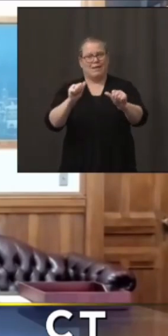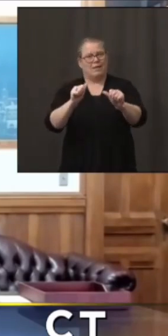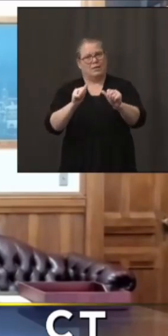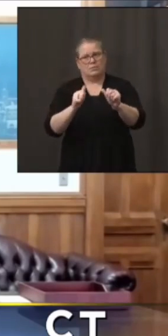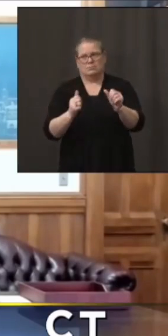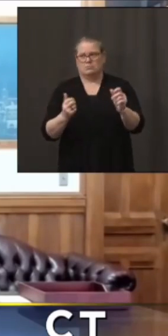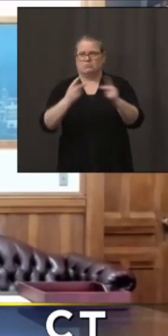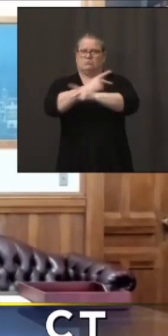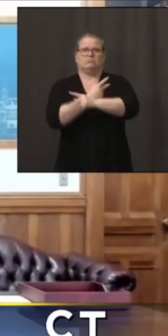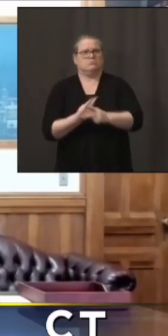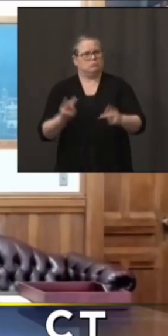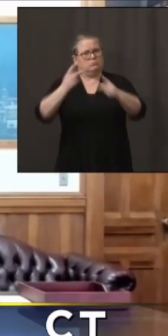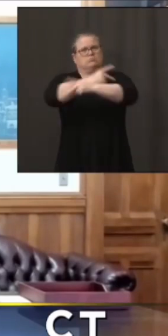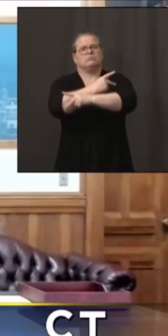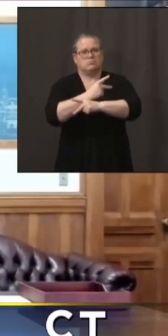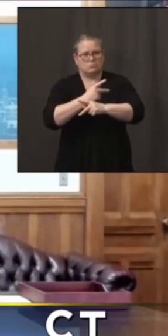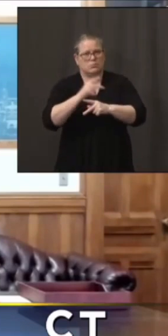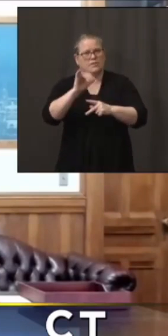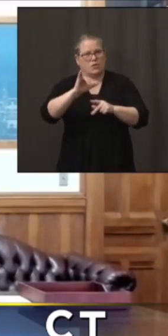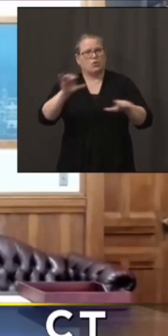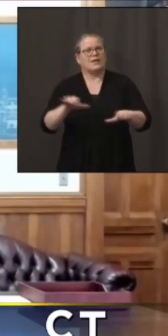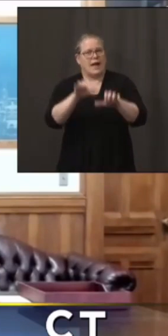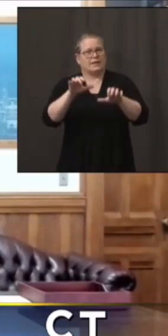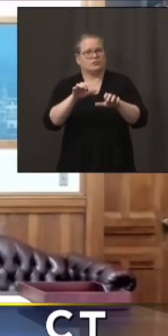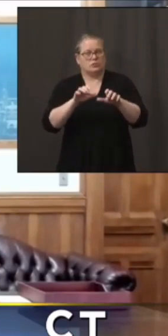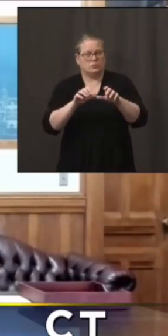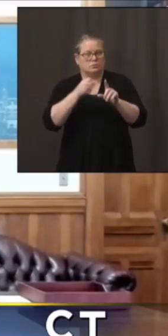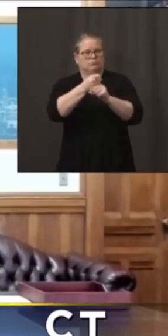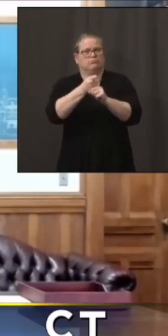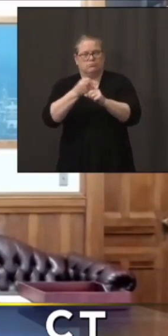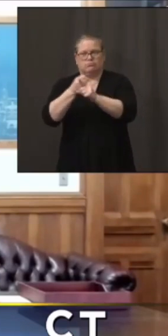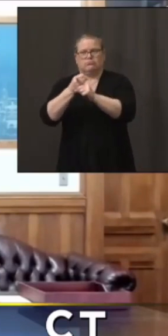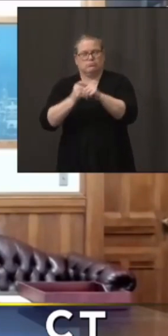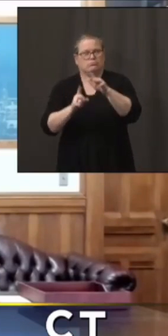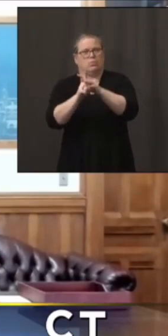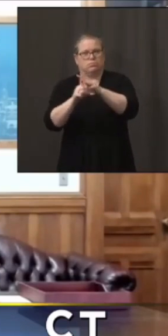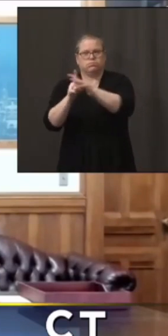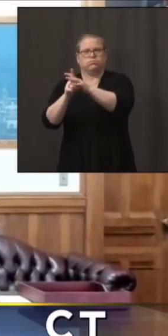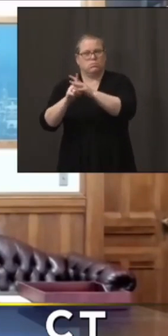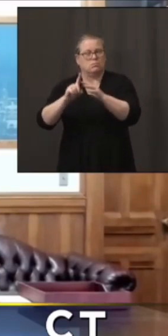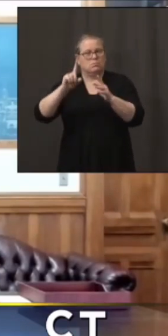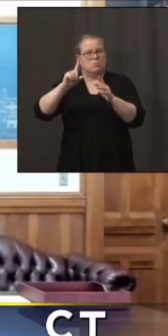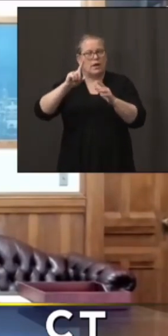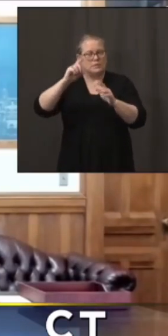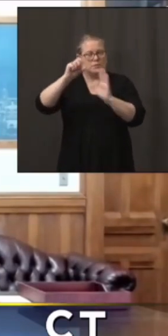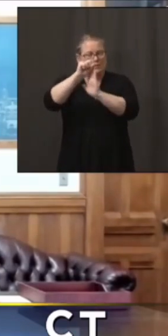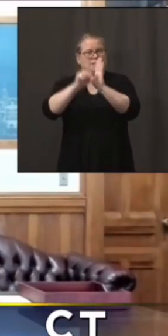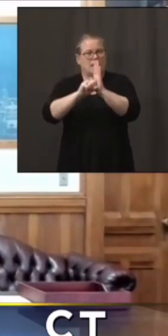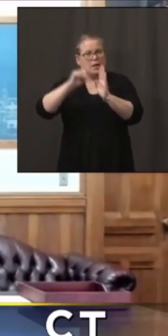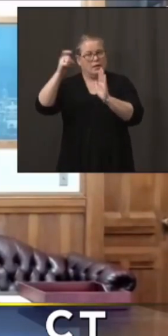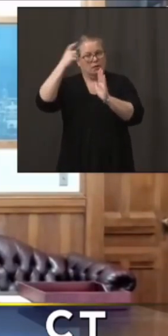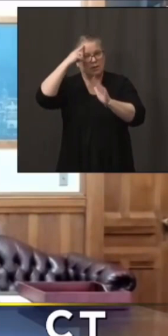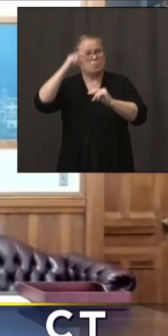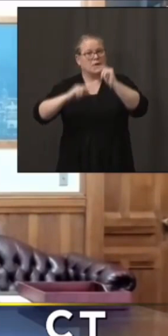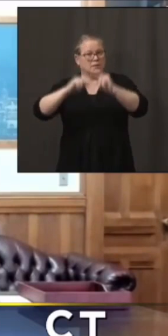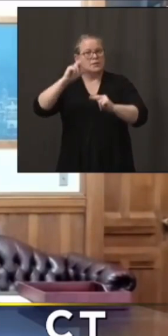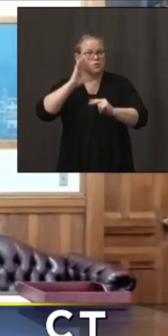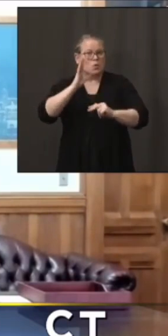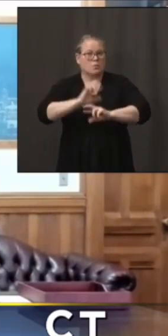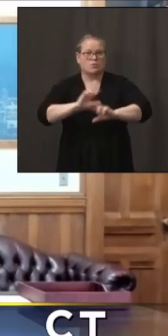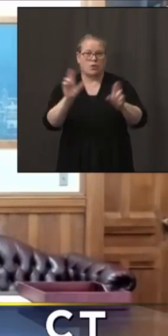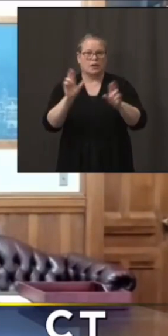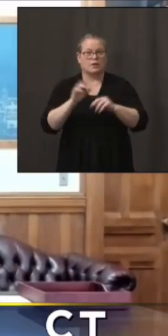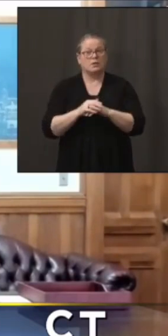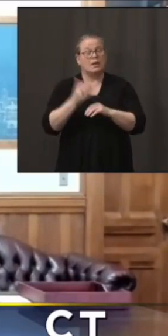of these various actions at state-related buildings or state-related facilities. Any specific threats or events